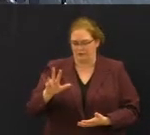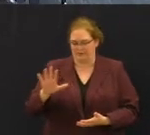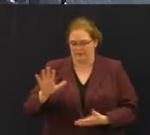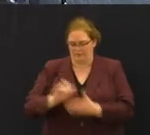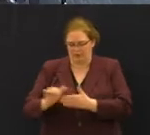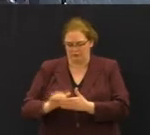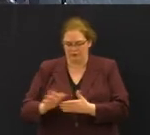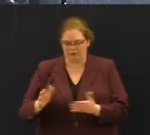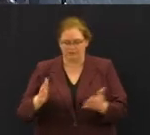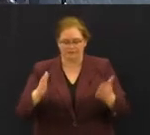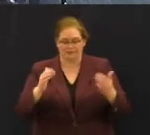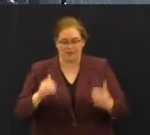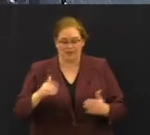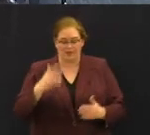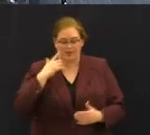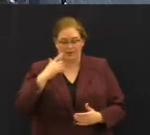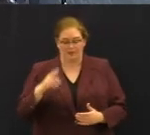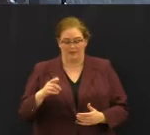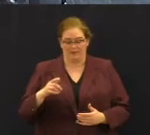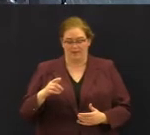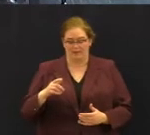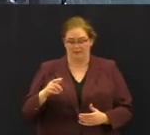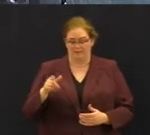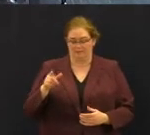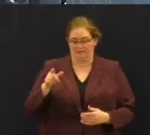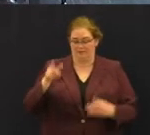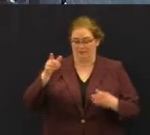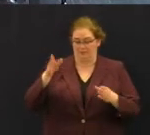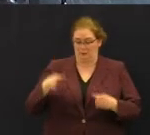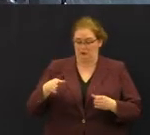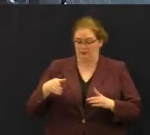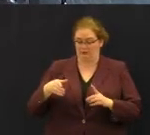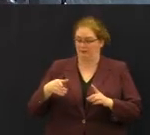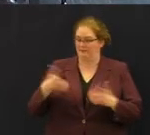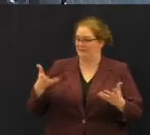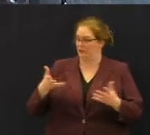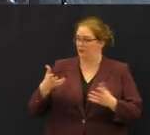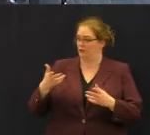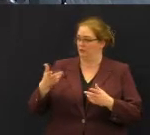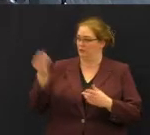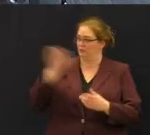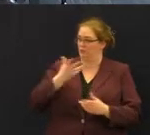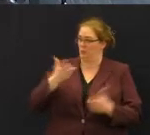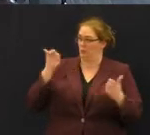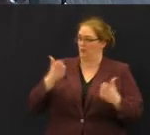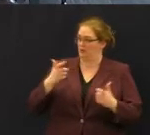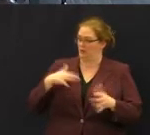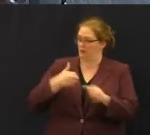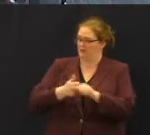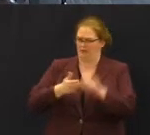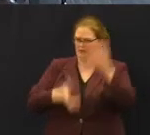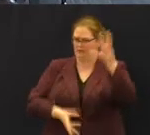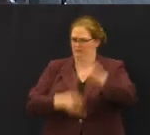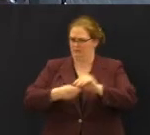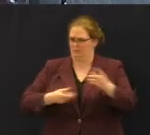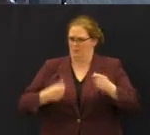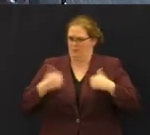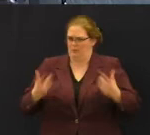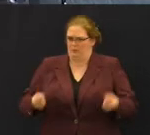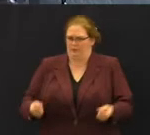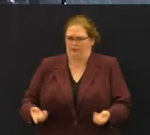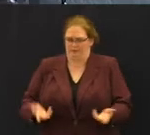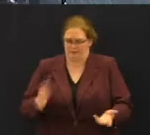$157,735. And Bernard Griggs is here to just kind of give us a quick update on what this all is and what we're doing, and